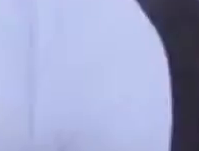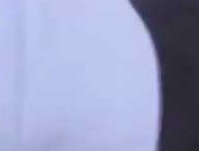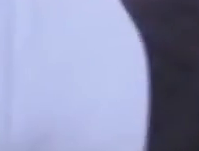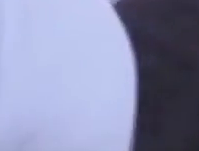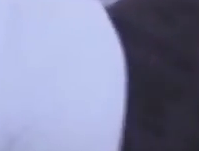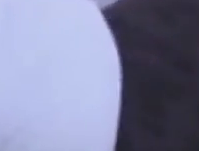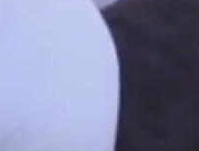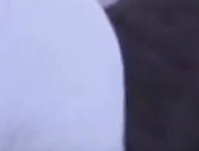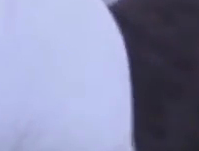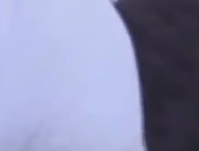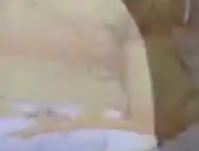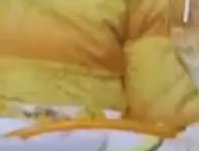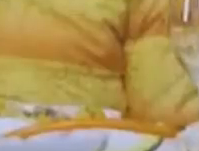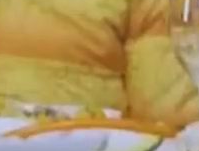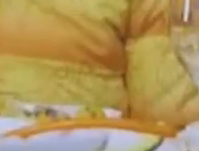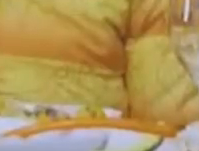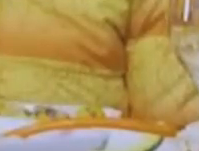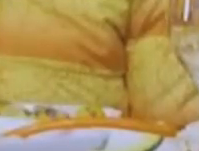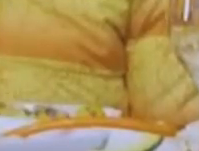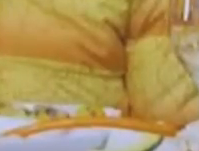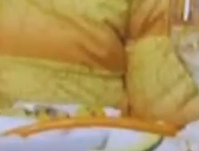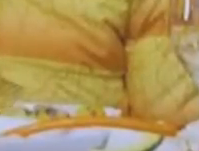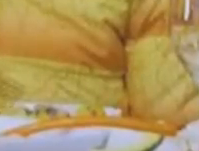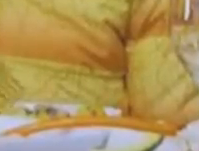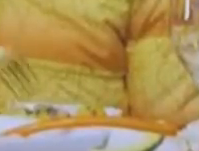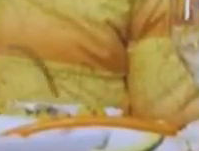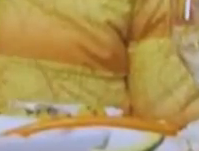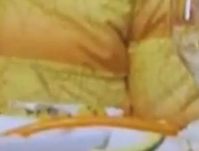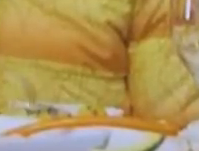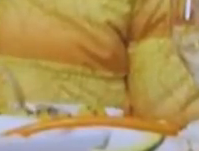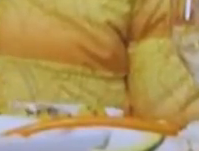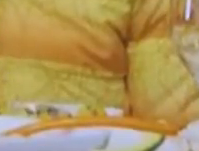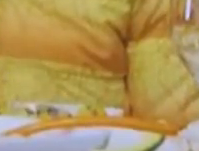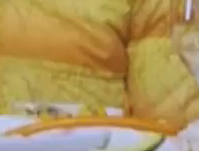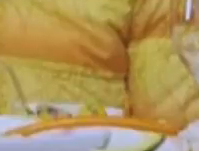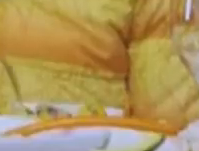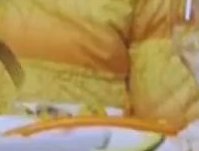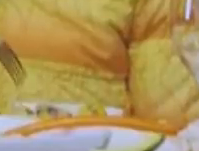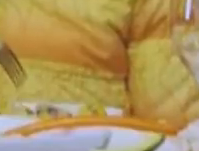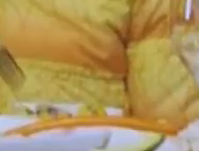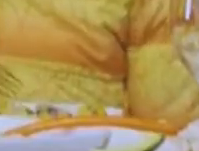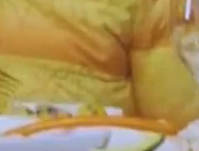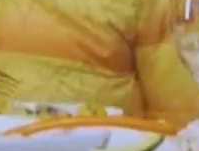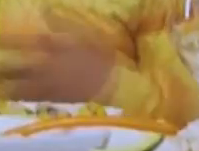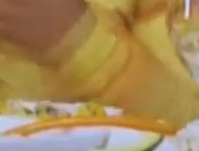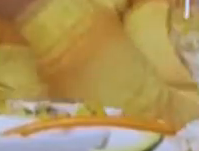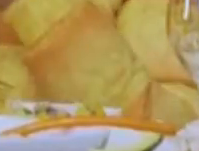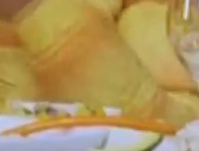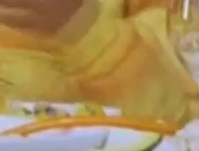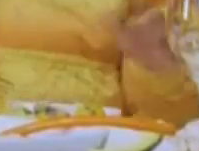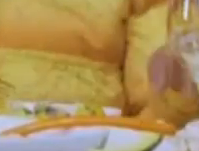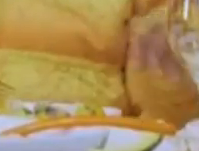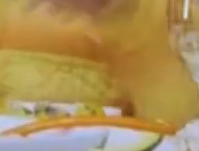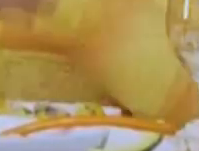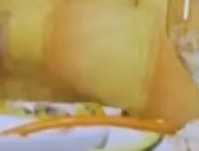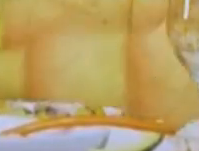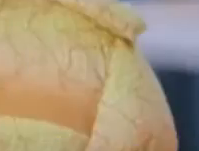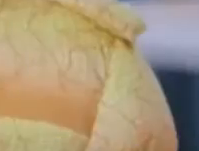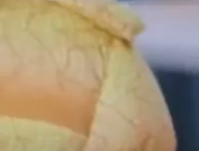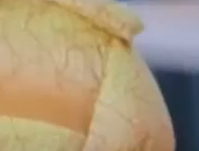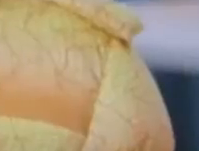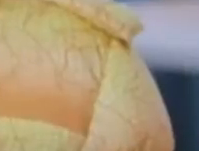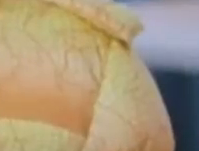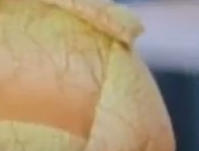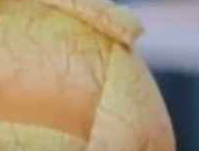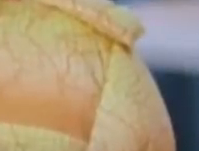hapa inafaa unajipaka kama mwanaume. Maybe na tukianza. Do you think that was an issue? Do you unafeel nikana kuonea ma? Do you understand where I was coming from?